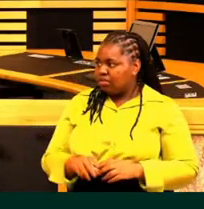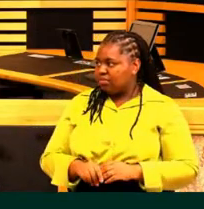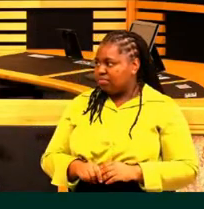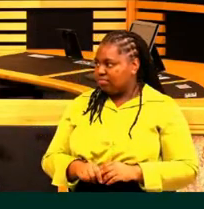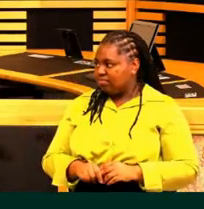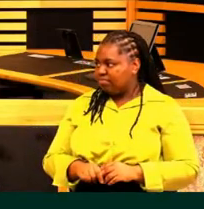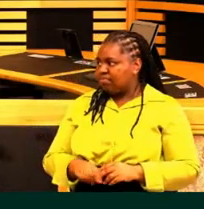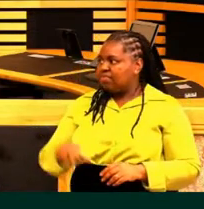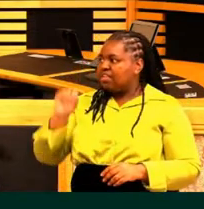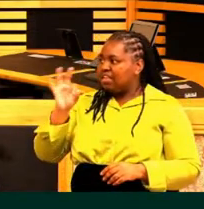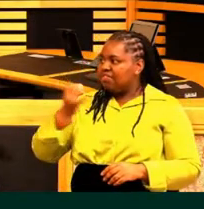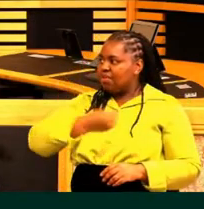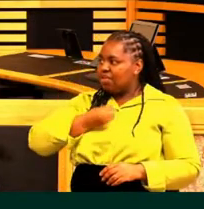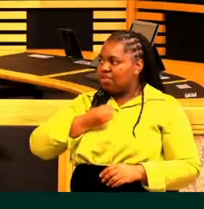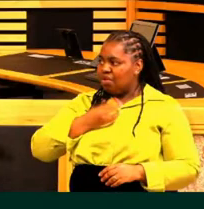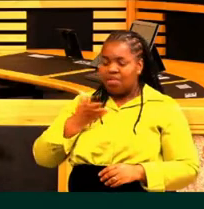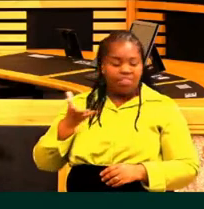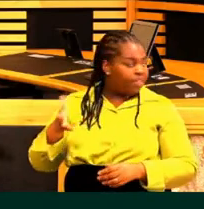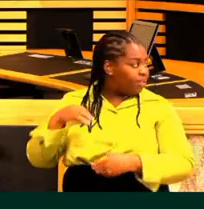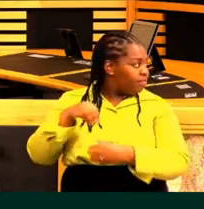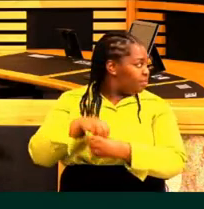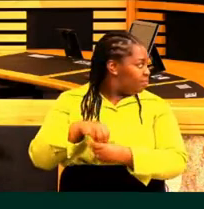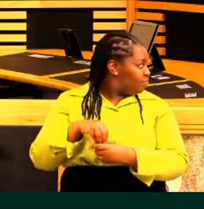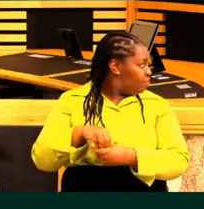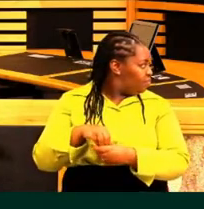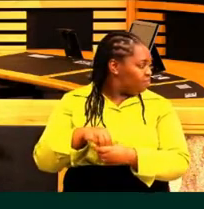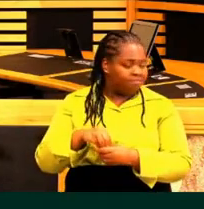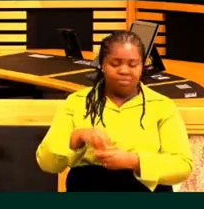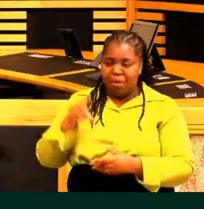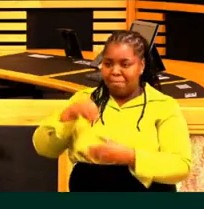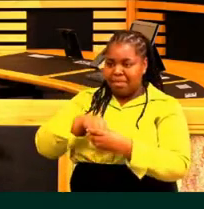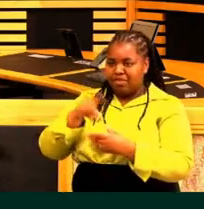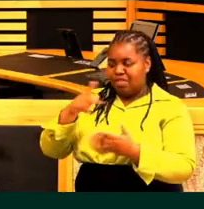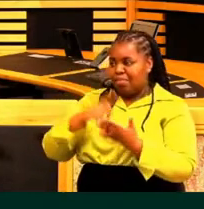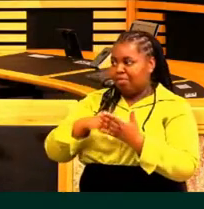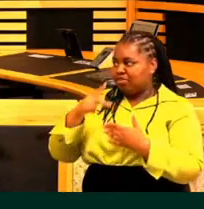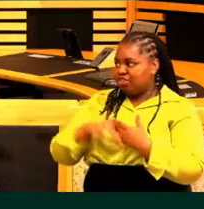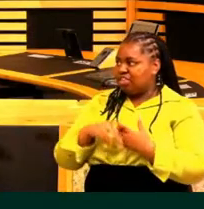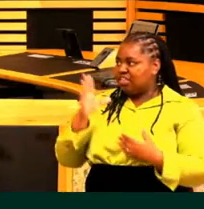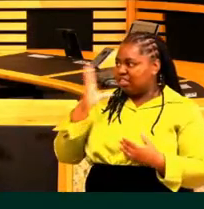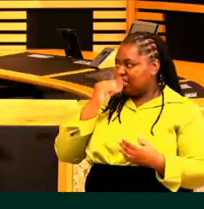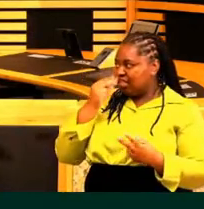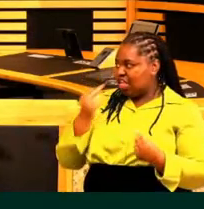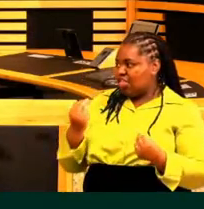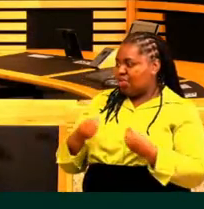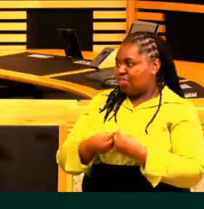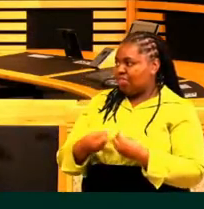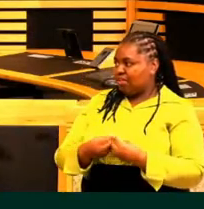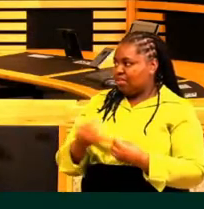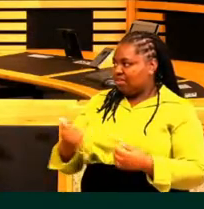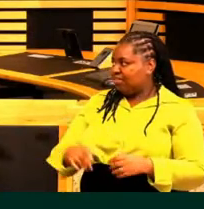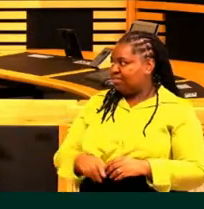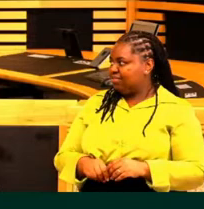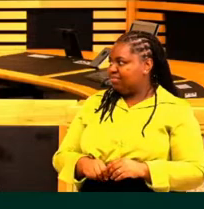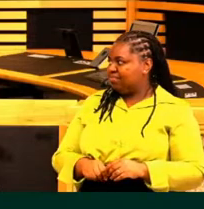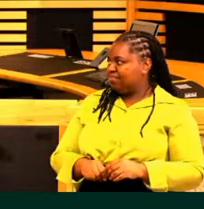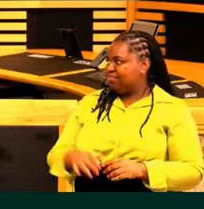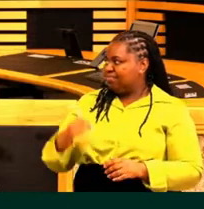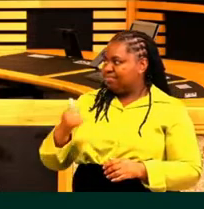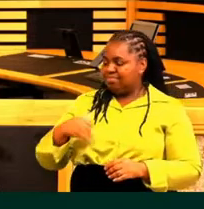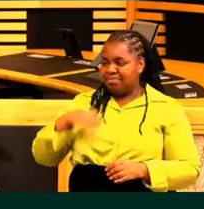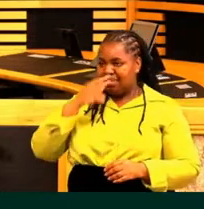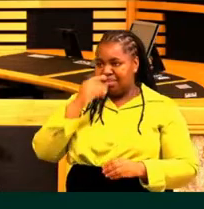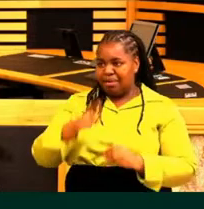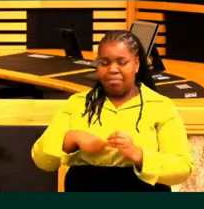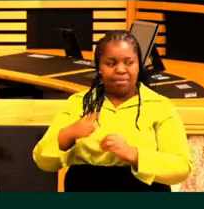if there were young people in agriculture who were part of that project get settle into a jungle was speaking about indoor